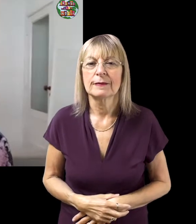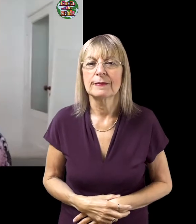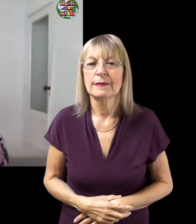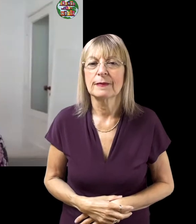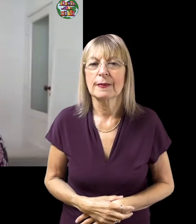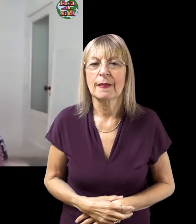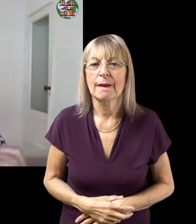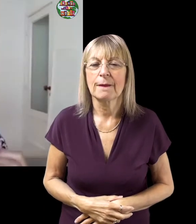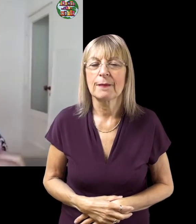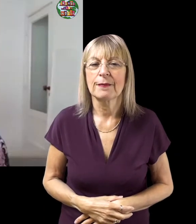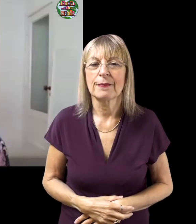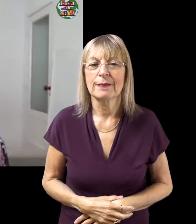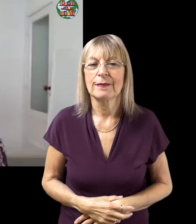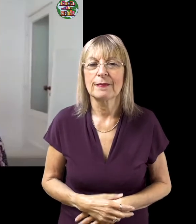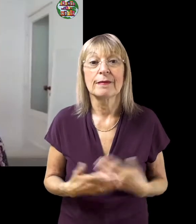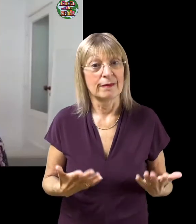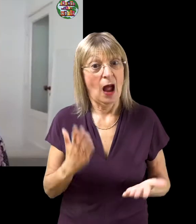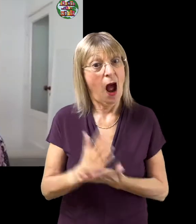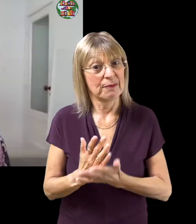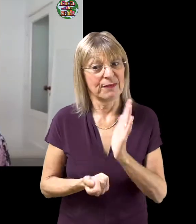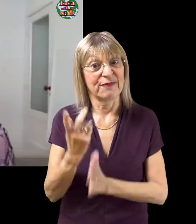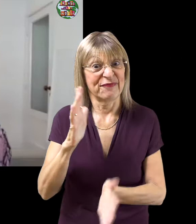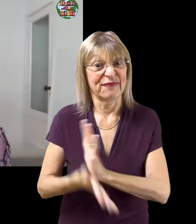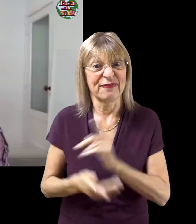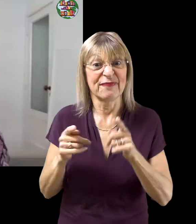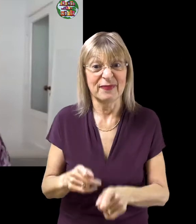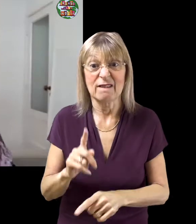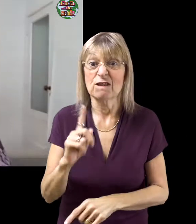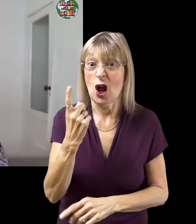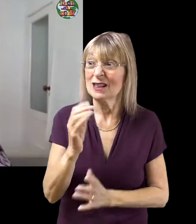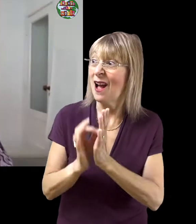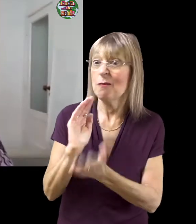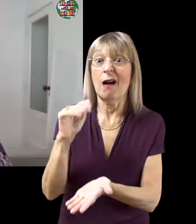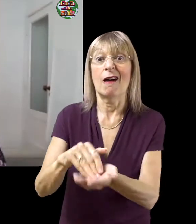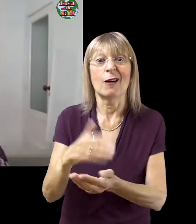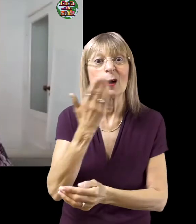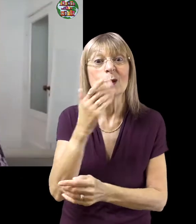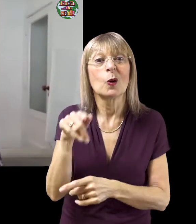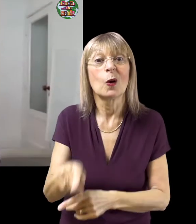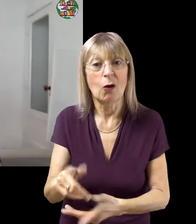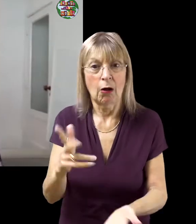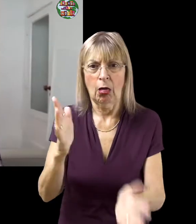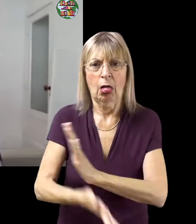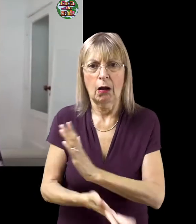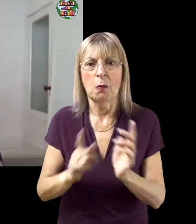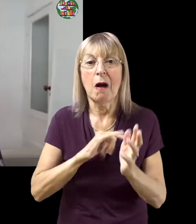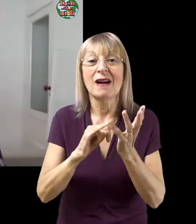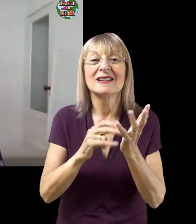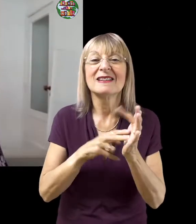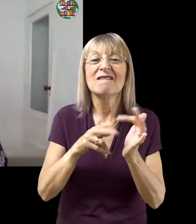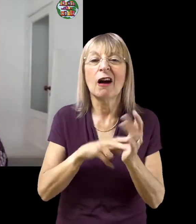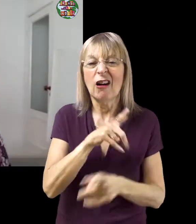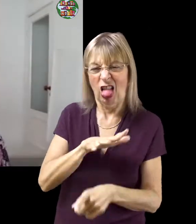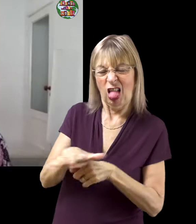moment, everything just can go wrong. And it does go wrong. That very first hour of the very first day at school, it